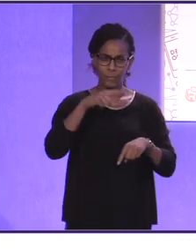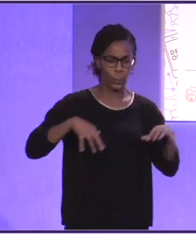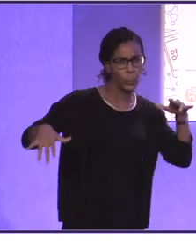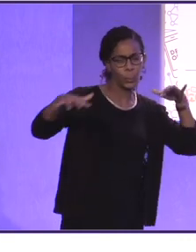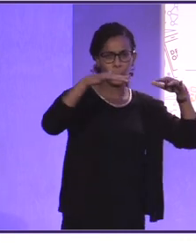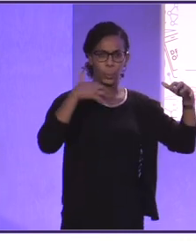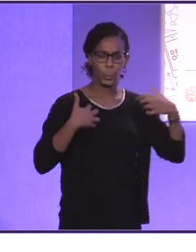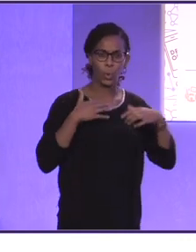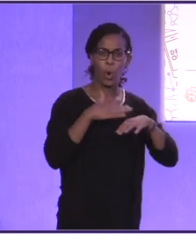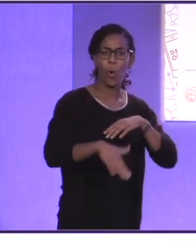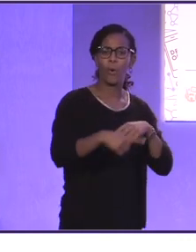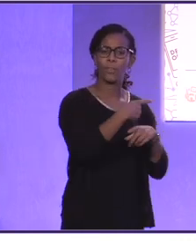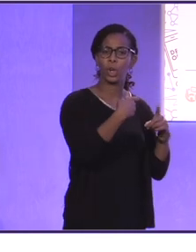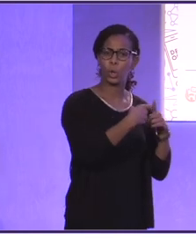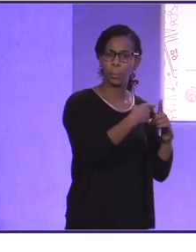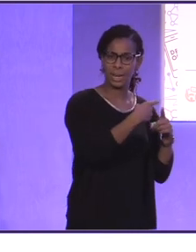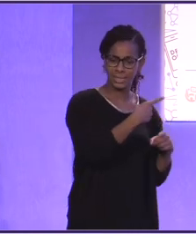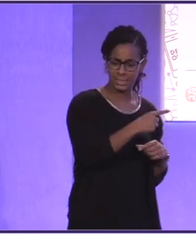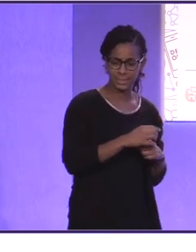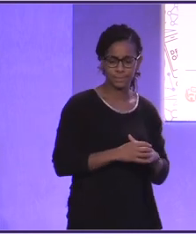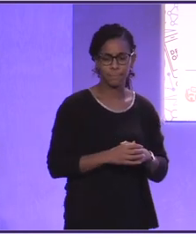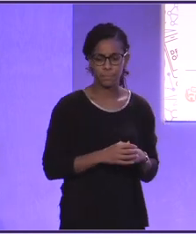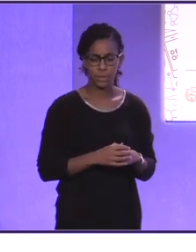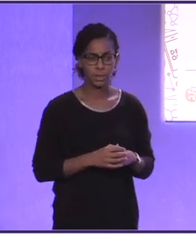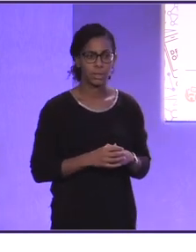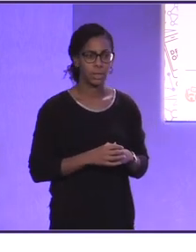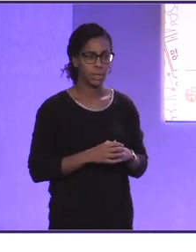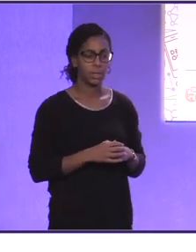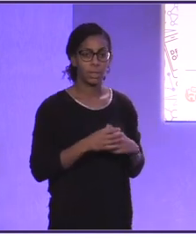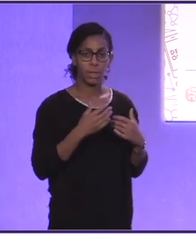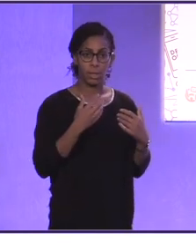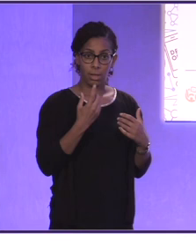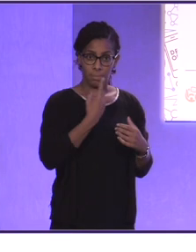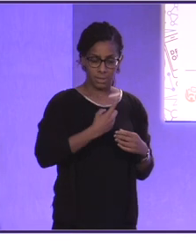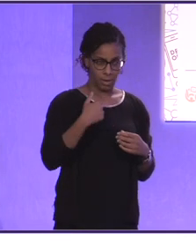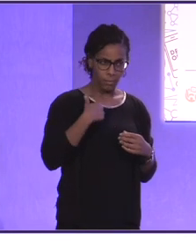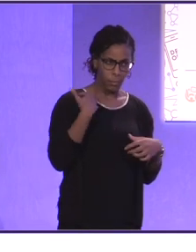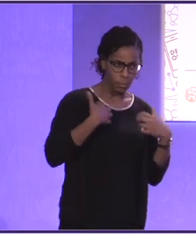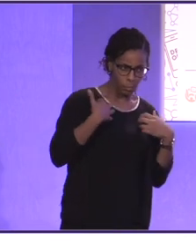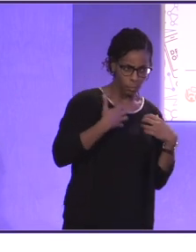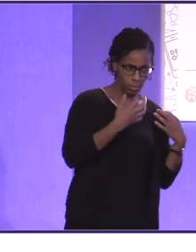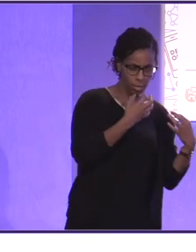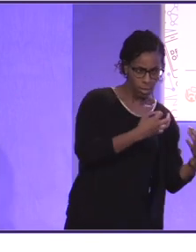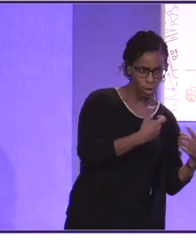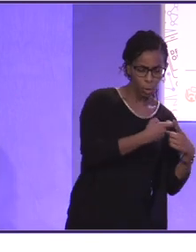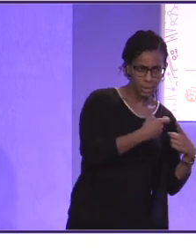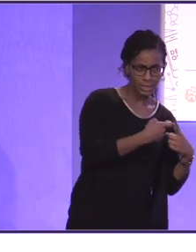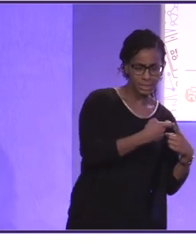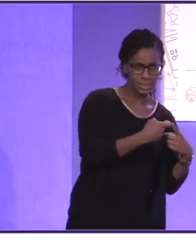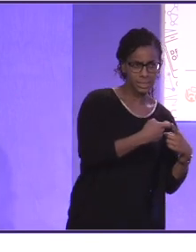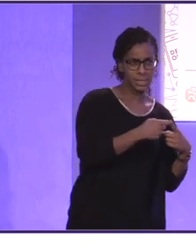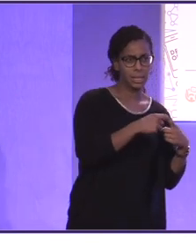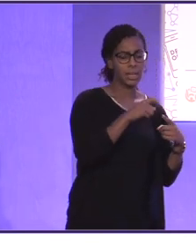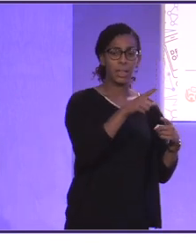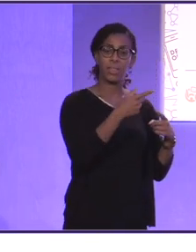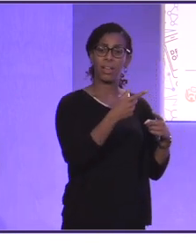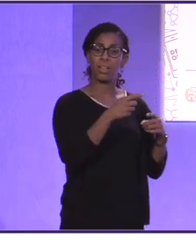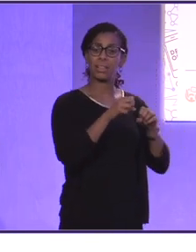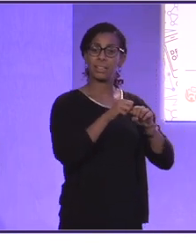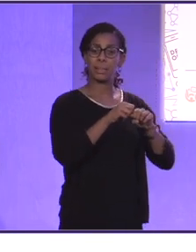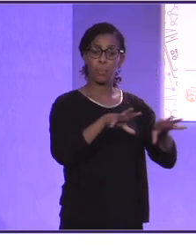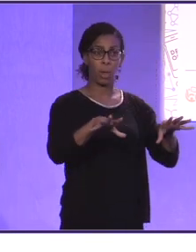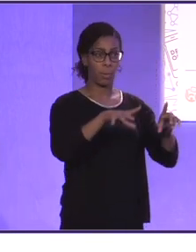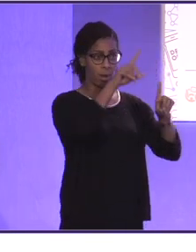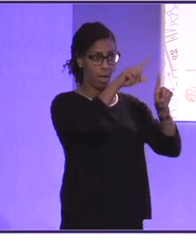I was also getting interested in Kubernetes. Then our deployment architecture looked something like this.